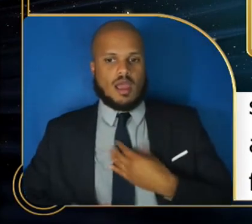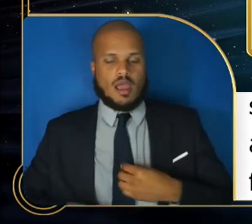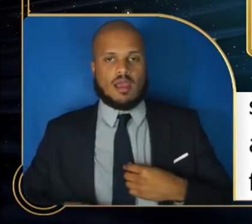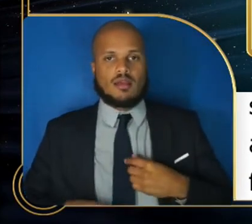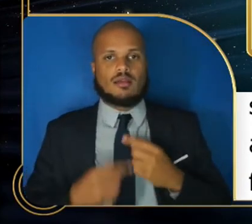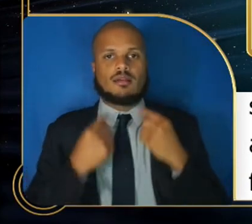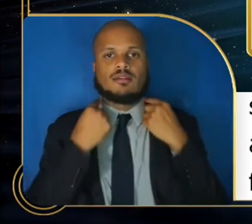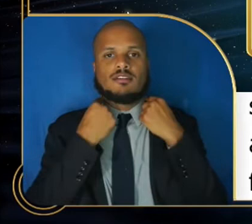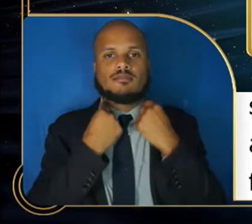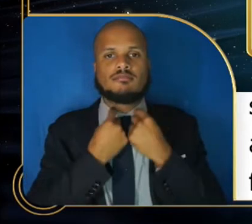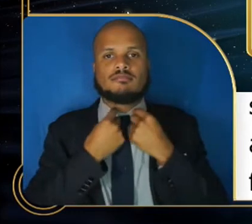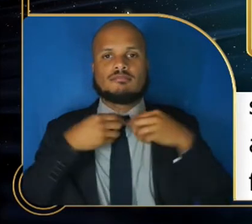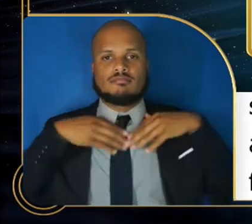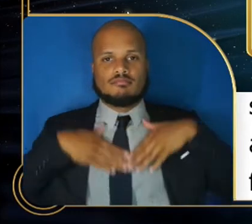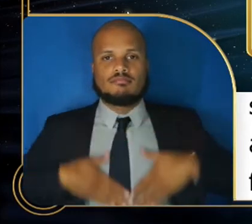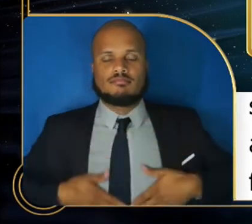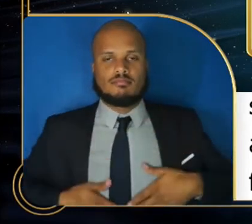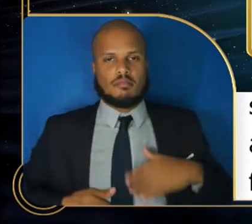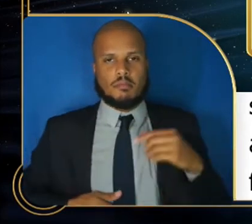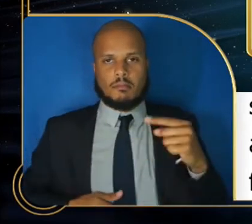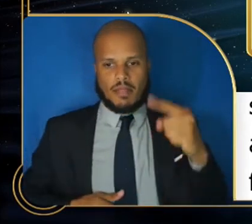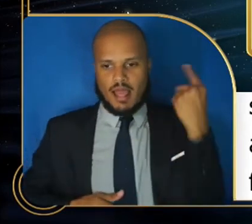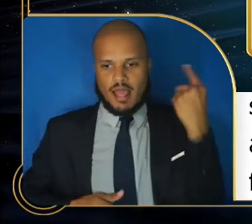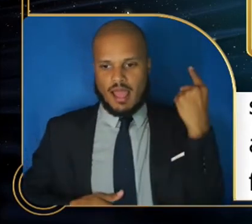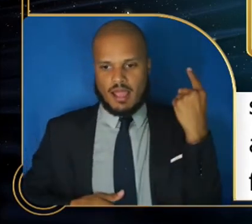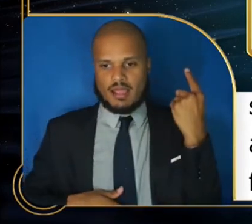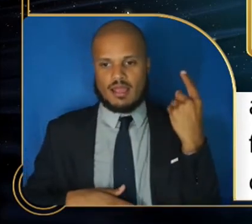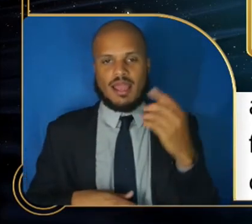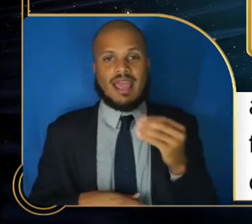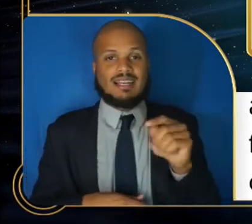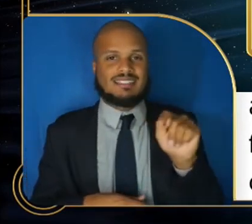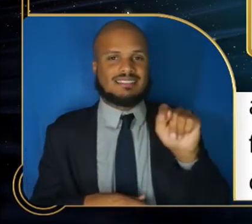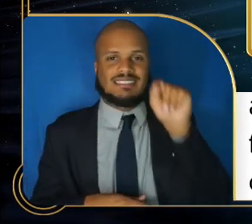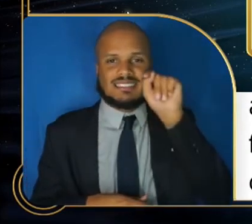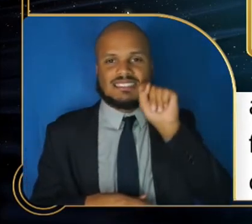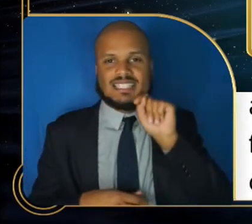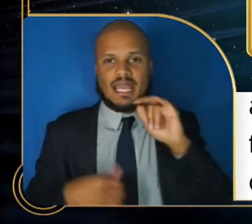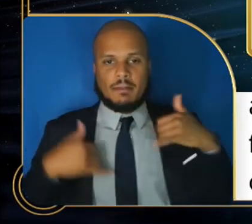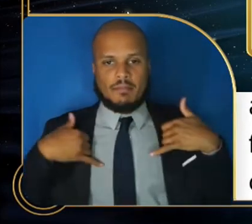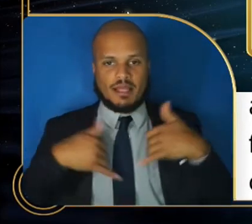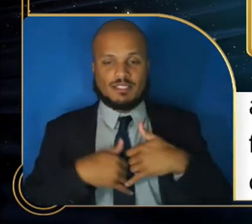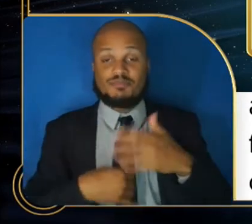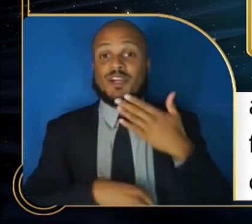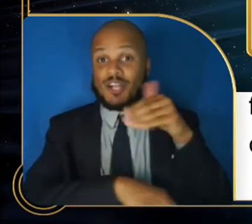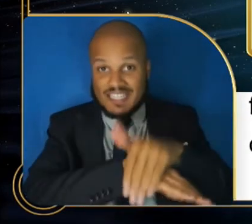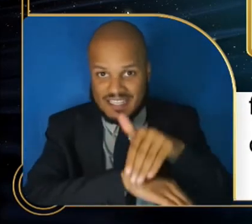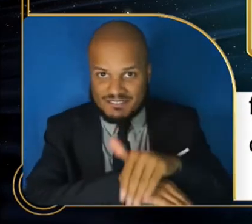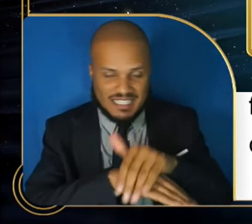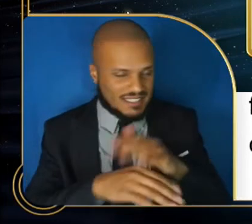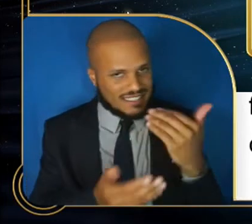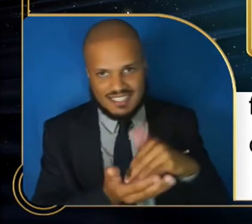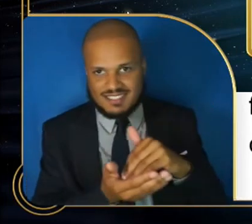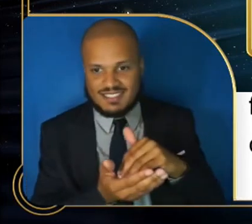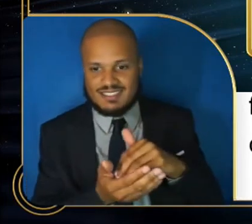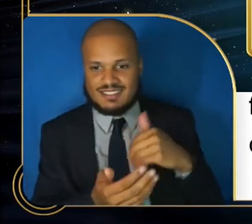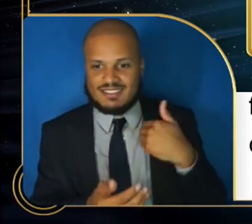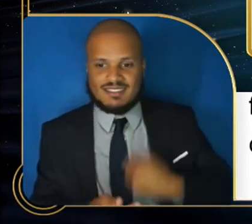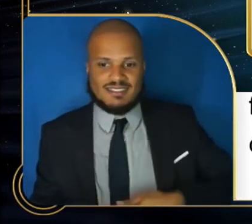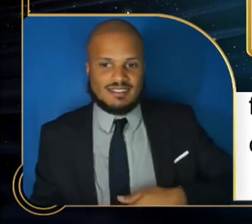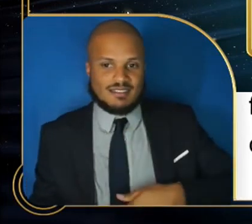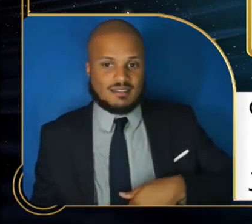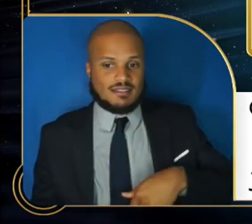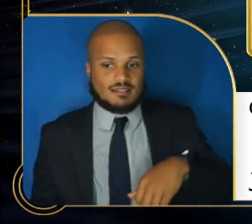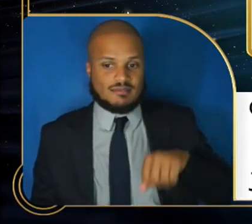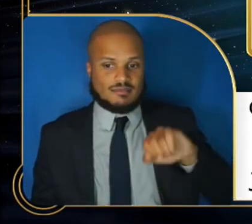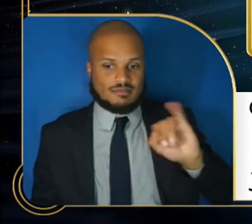collared shirt with a tan blazer over it. Good evening again, everyone. Again, this is Jalen Radzaminski, and I